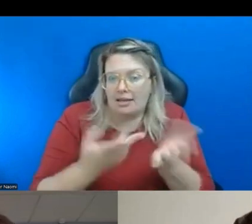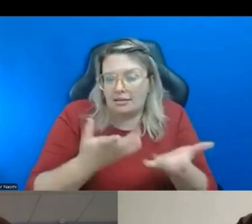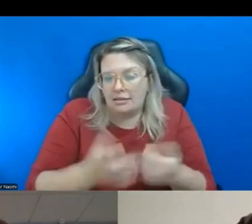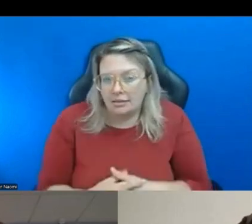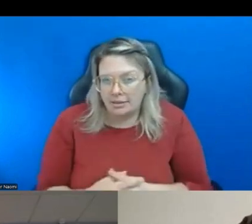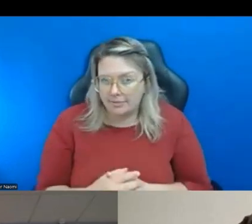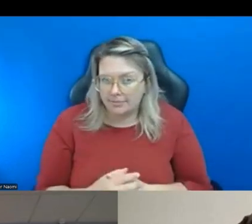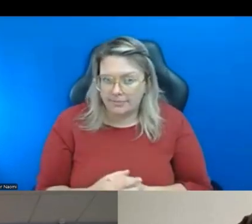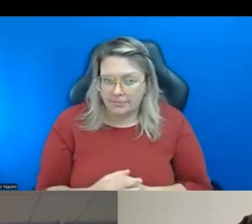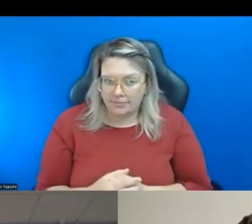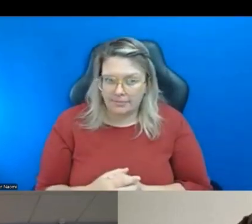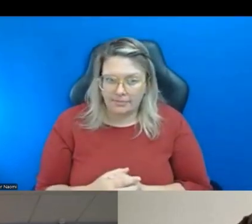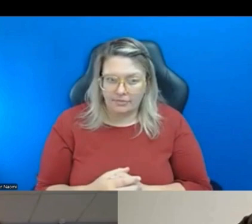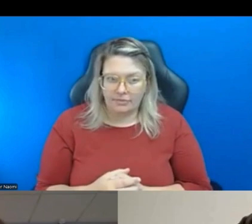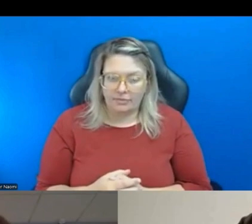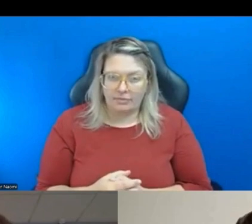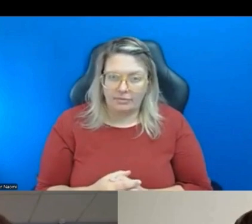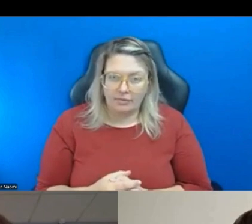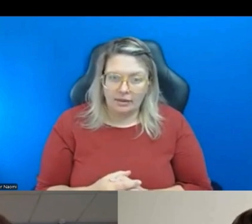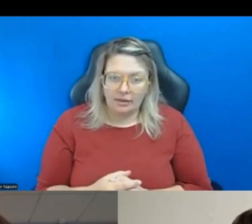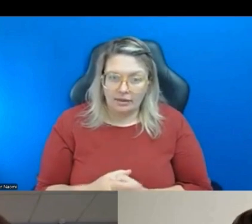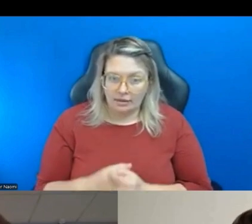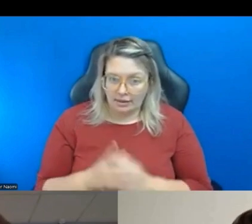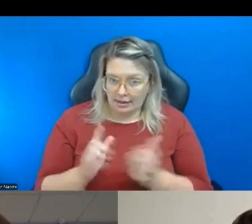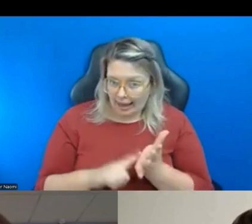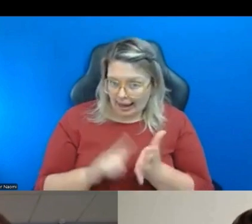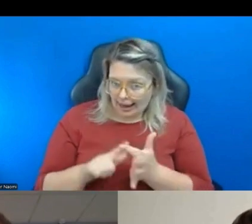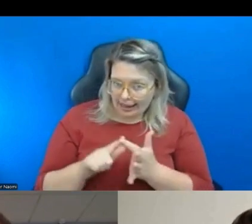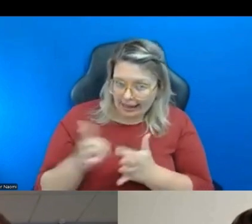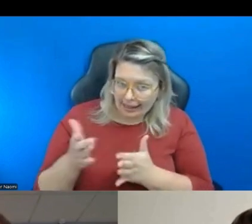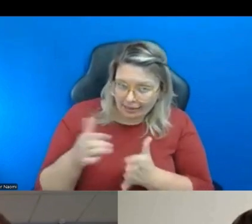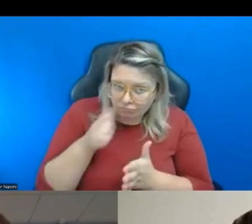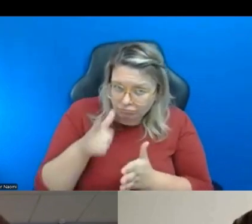I think you've been closer to these conversations than me, Lee. So I might.